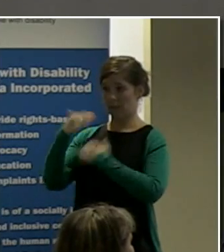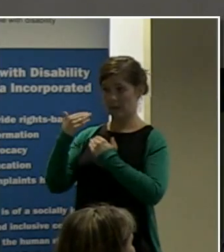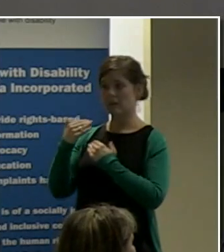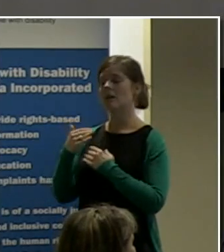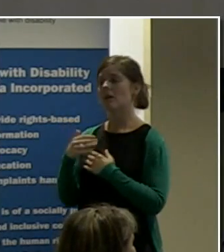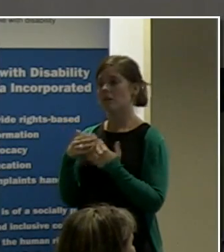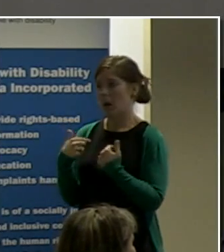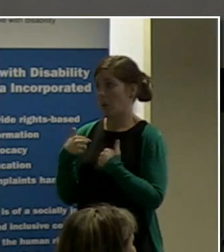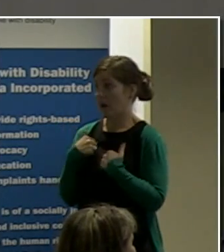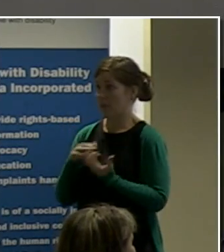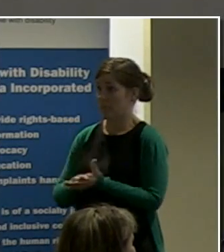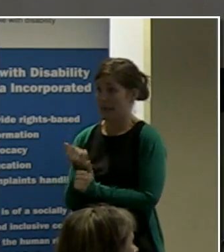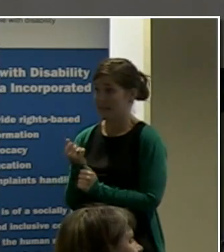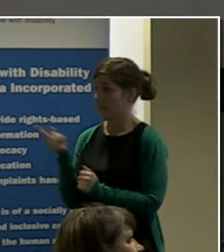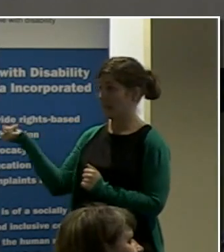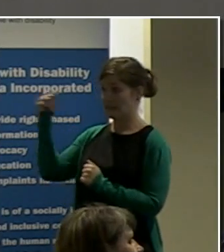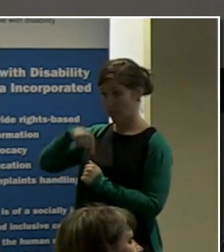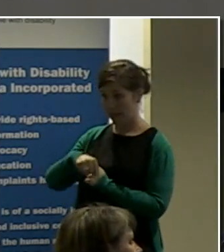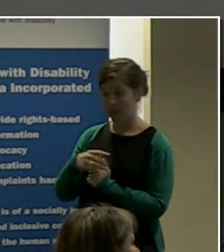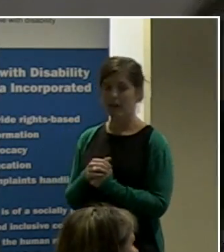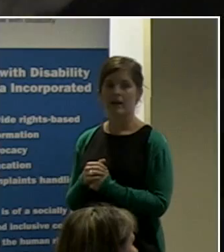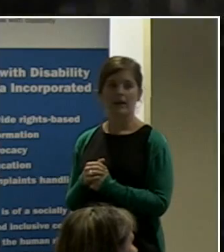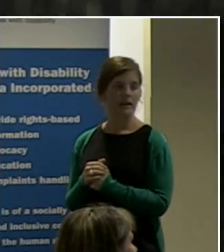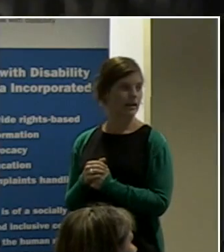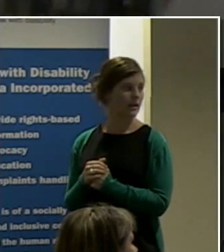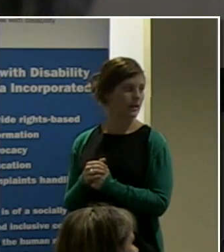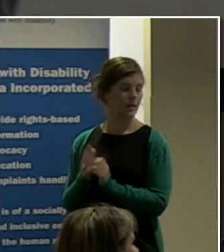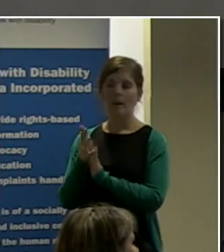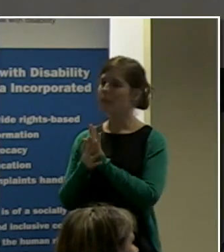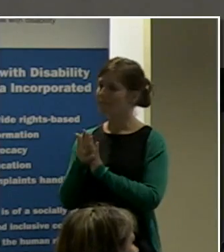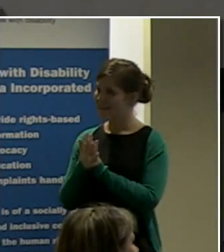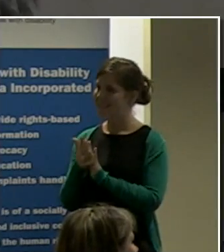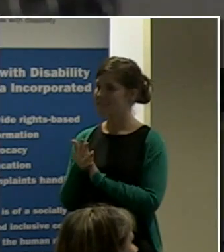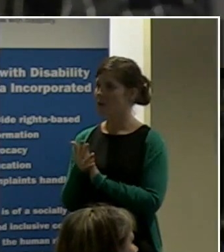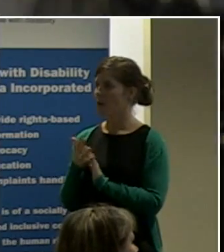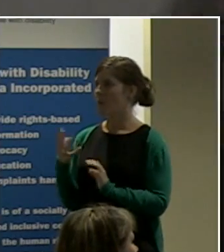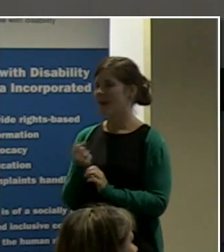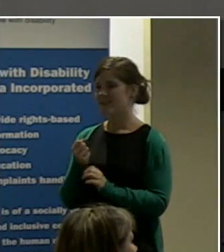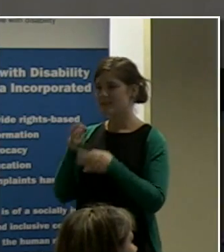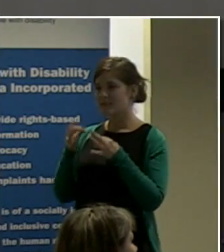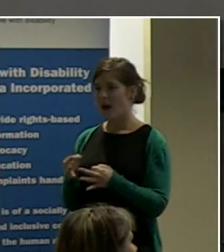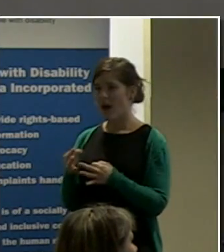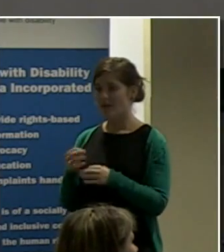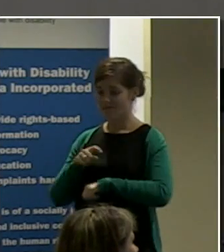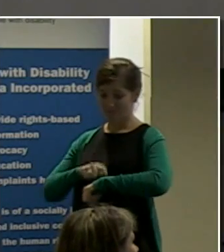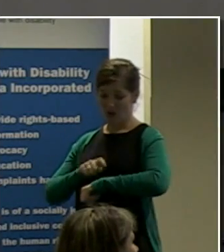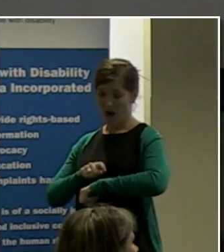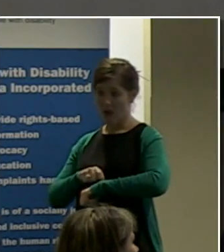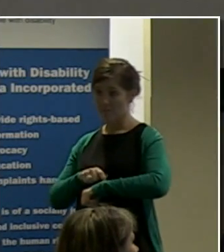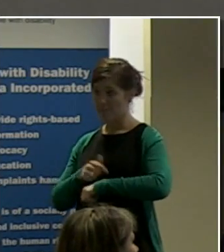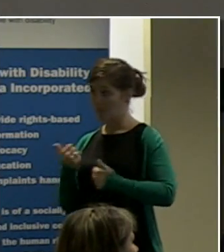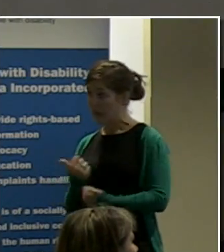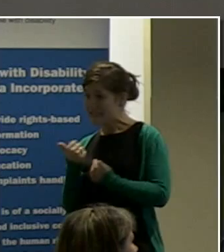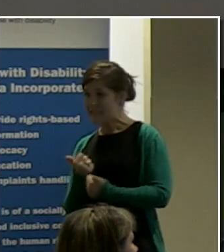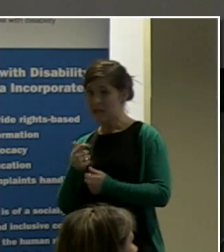delighted to have David, but it means that we'll make some calls about whether we're running to time or